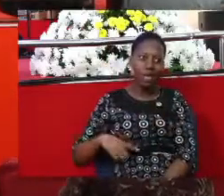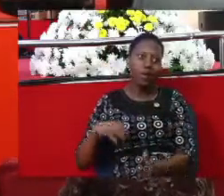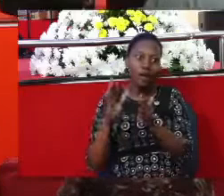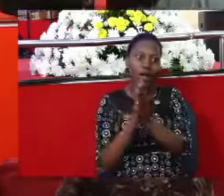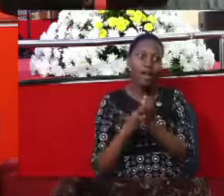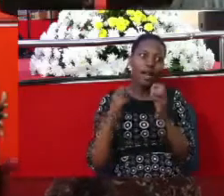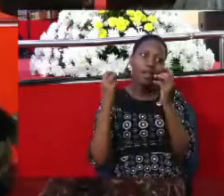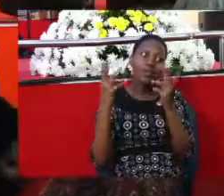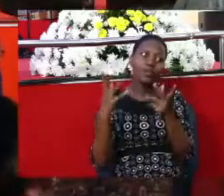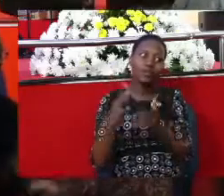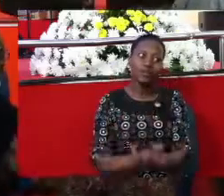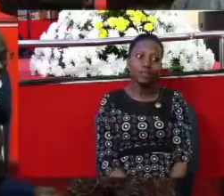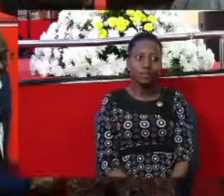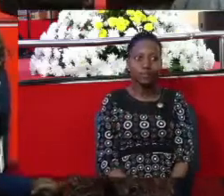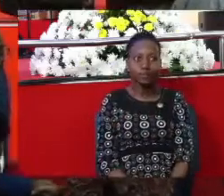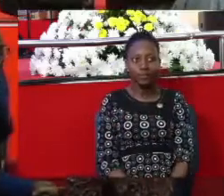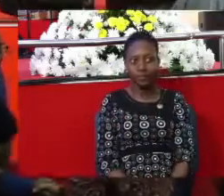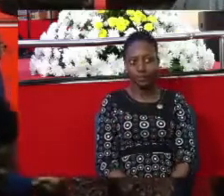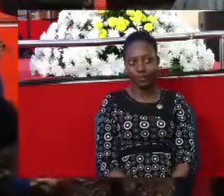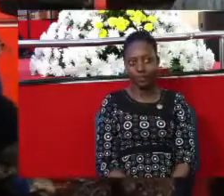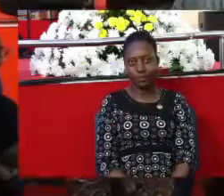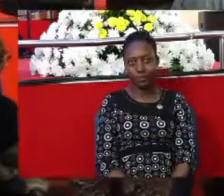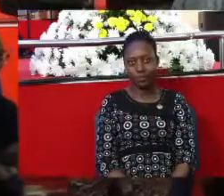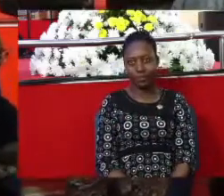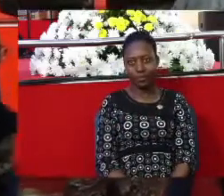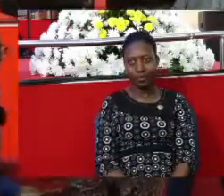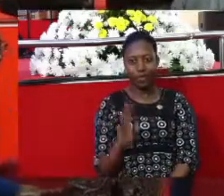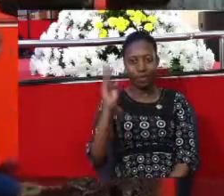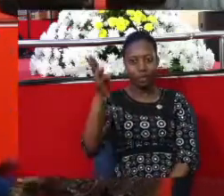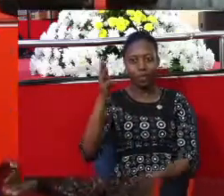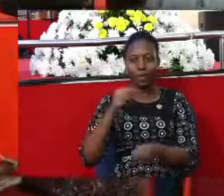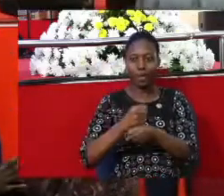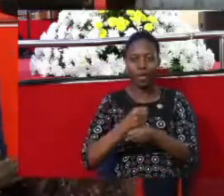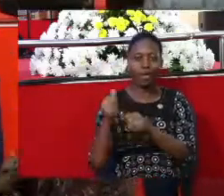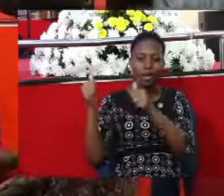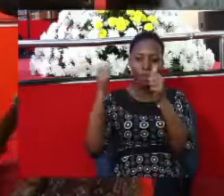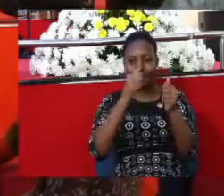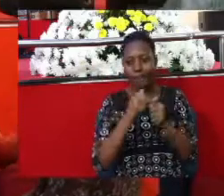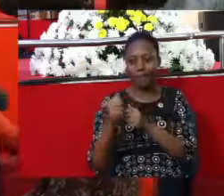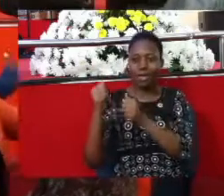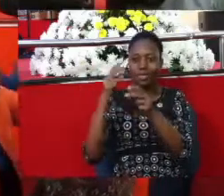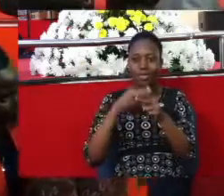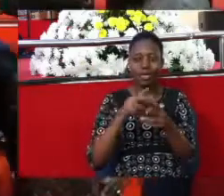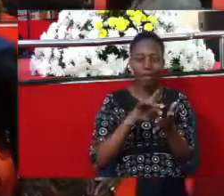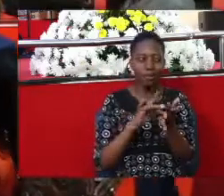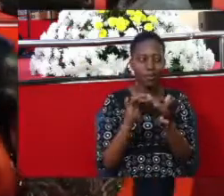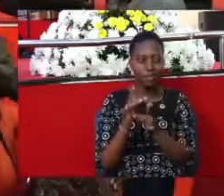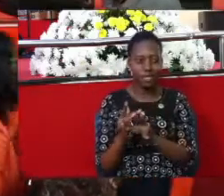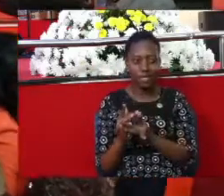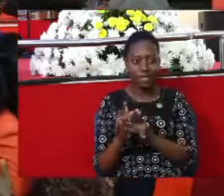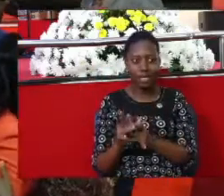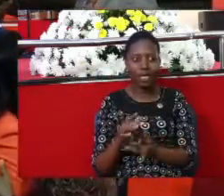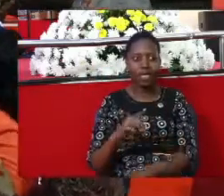Hallelujah. So shall it be. So shall it be done. In the mighty name of Jesus. I want us to lift up our